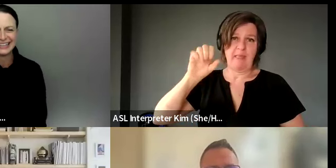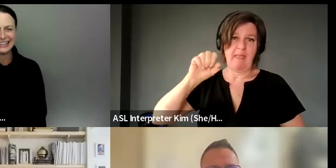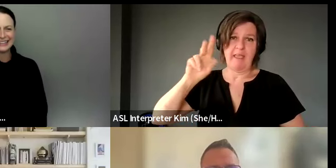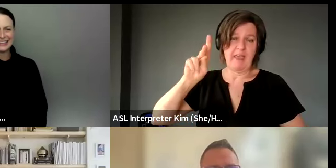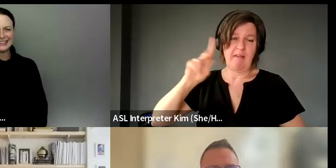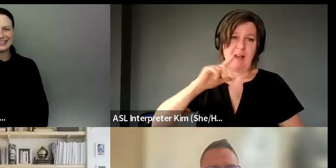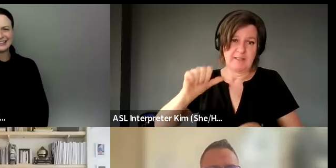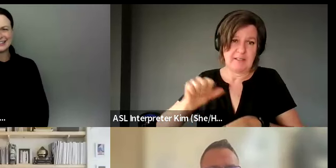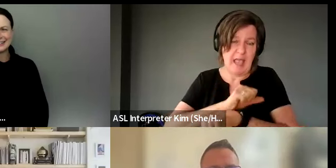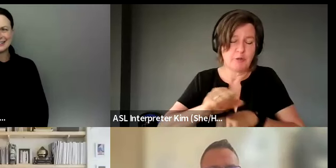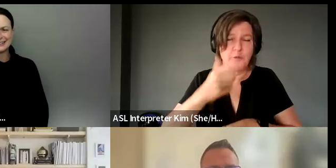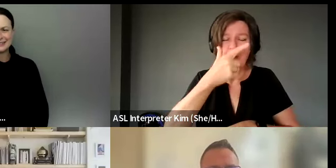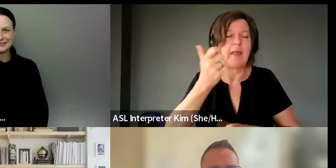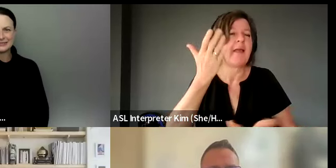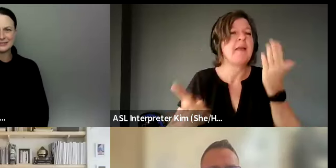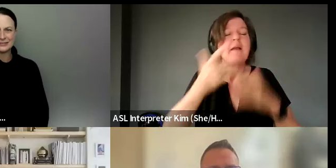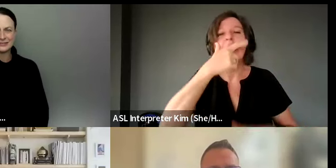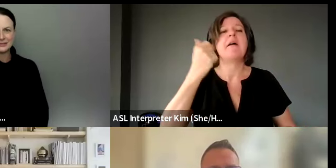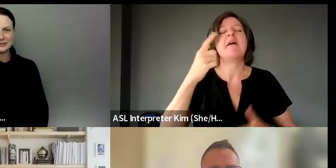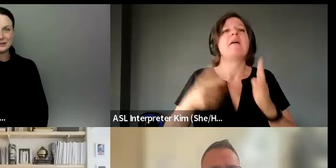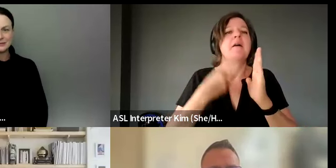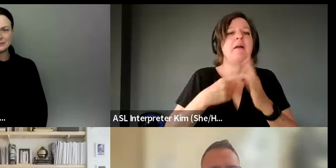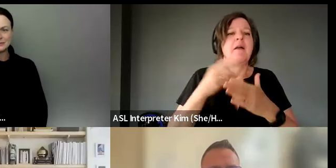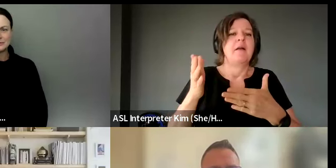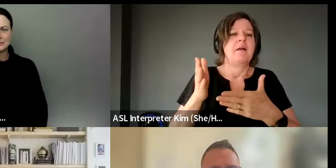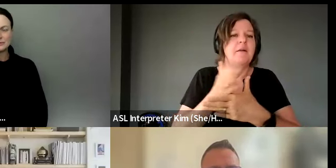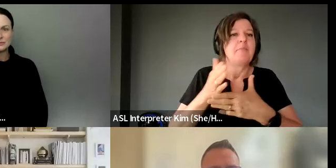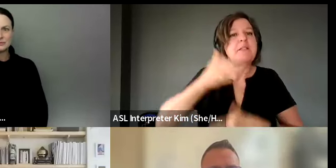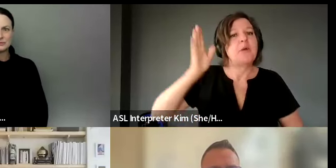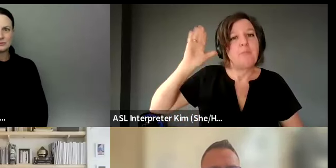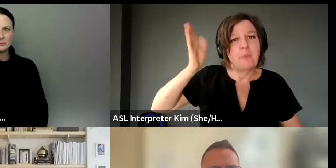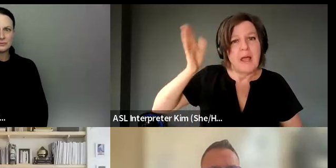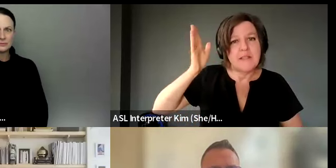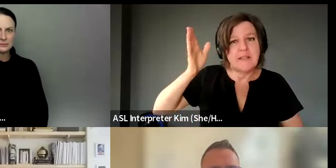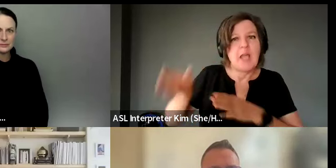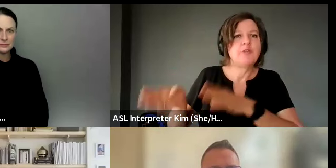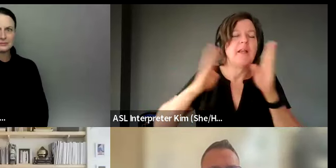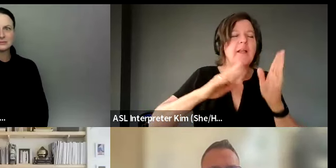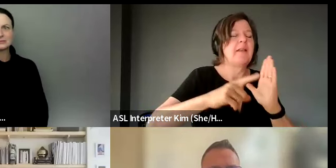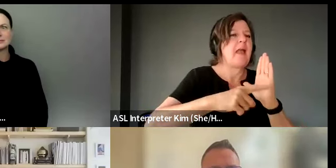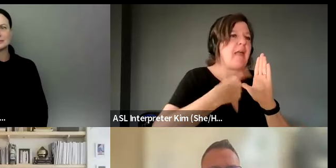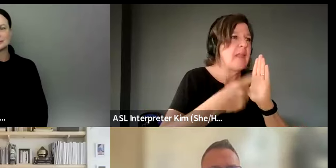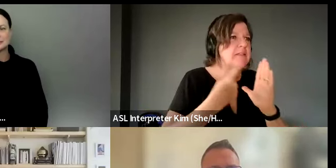Maybe because it was like sometime between like practicing and then sometime